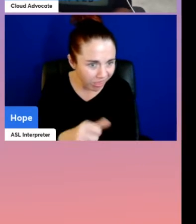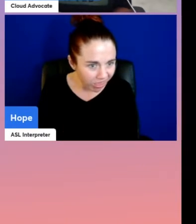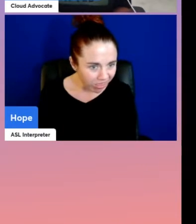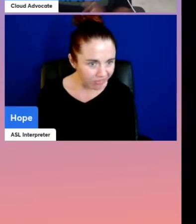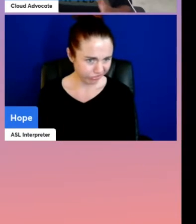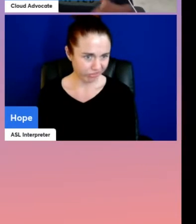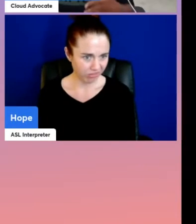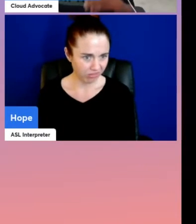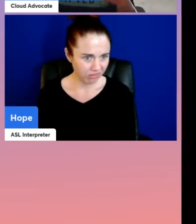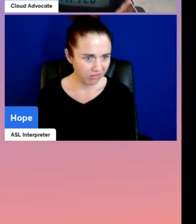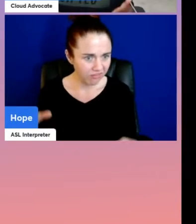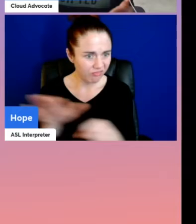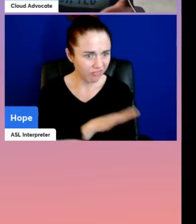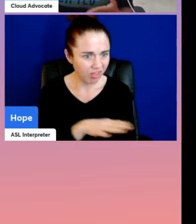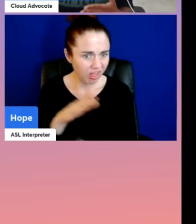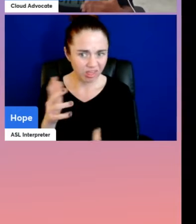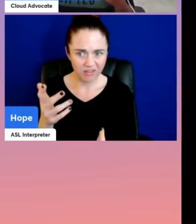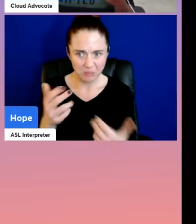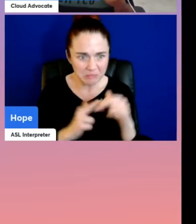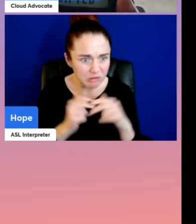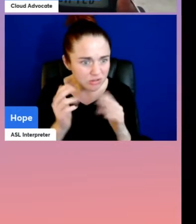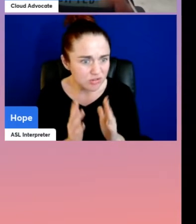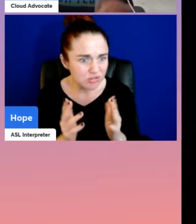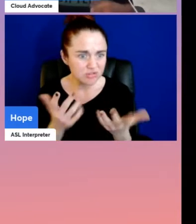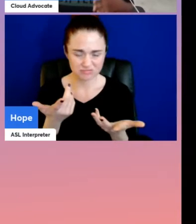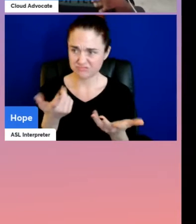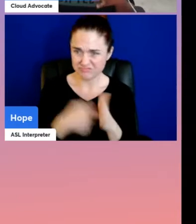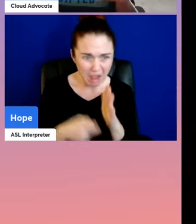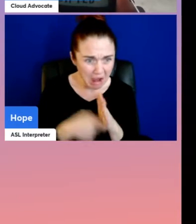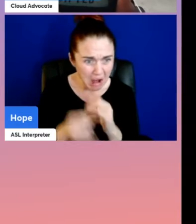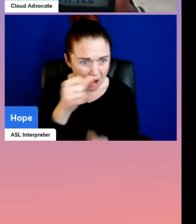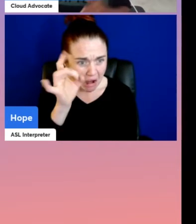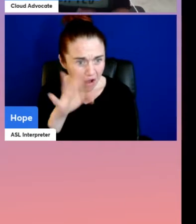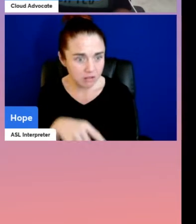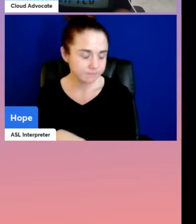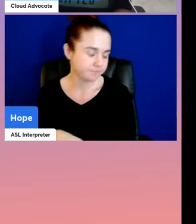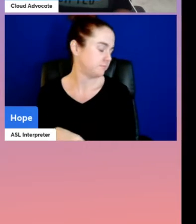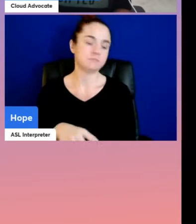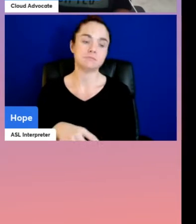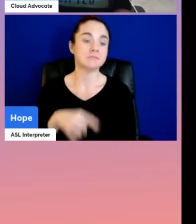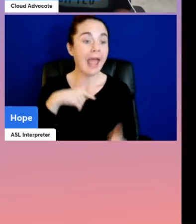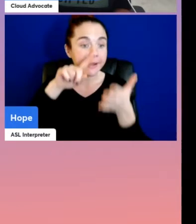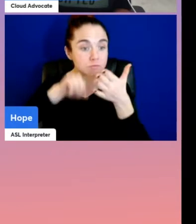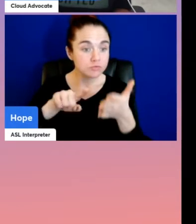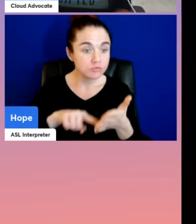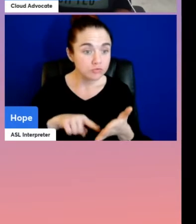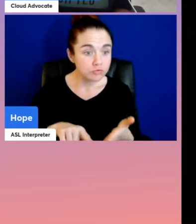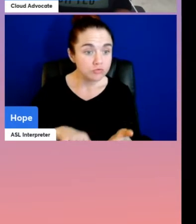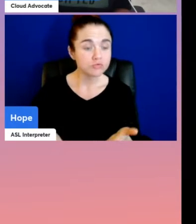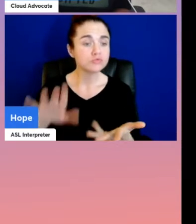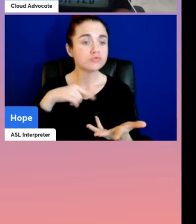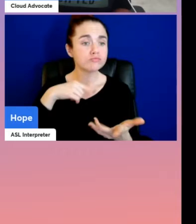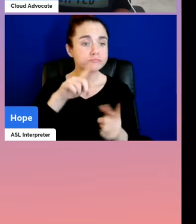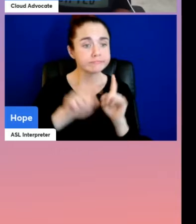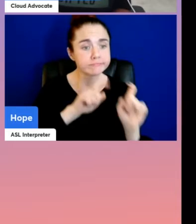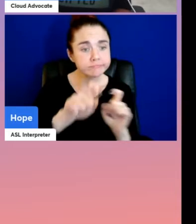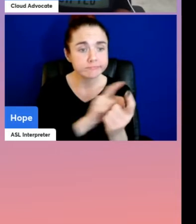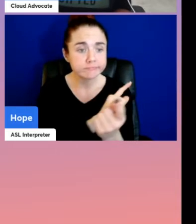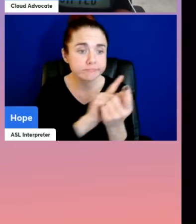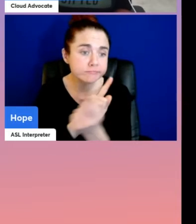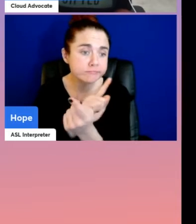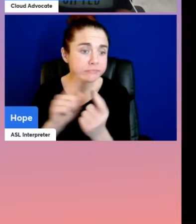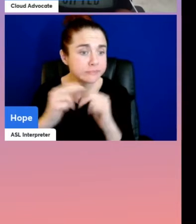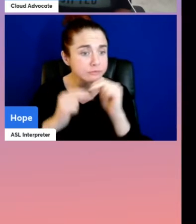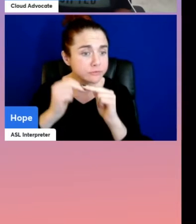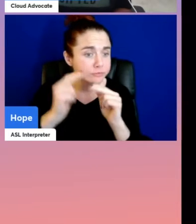custom home builders were charging. So I researched, talked to builders to the point where, yeah,